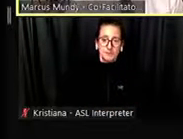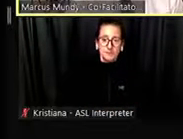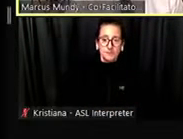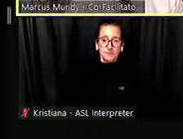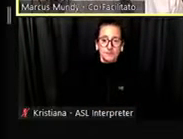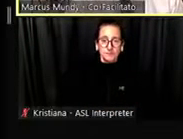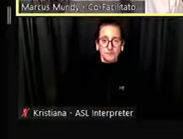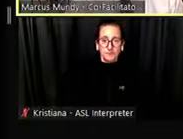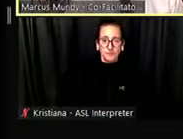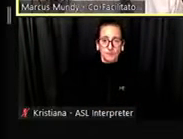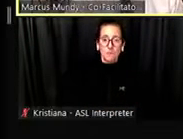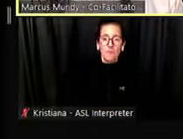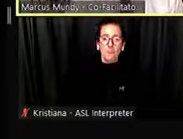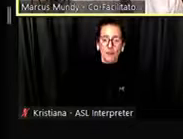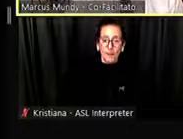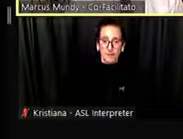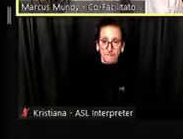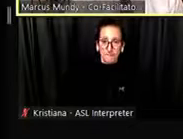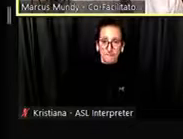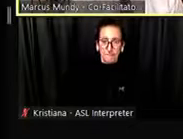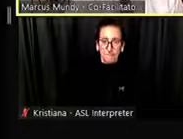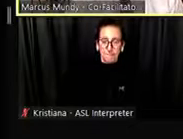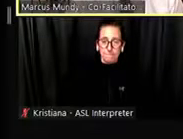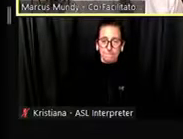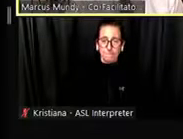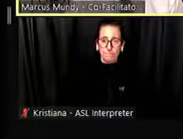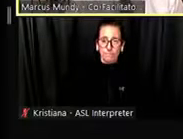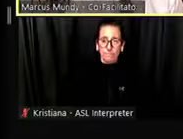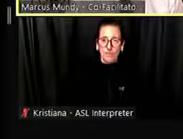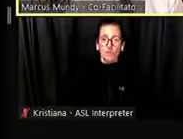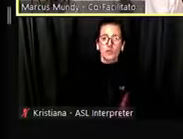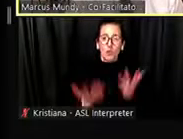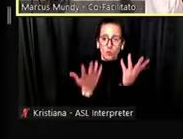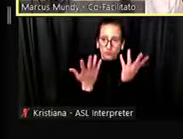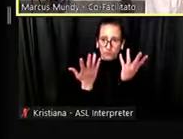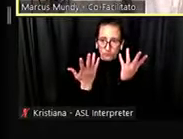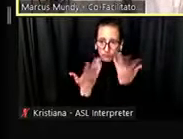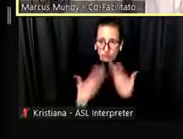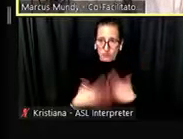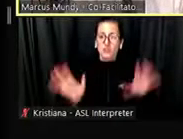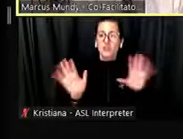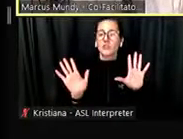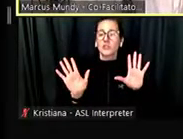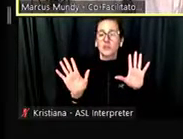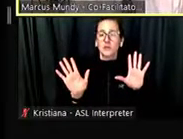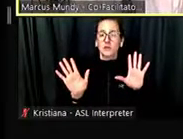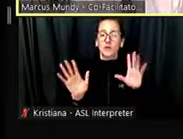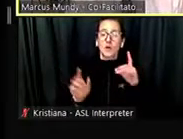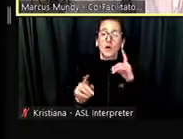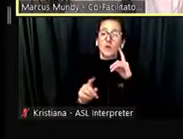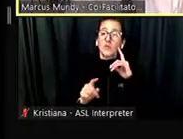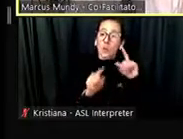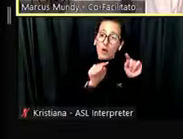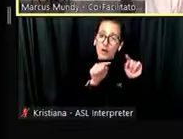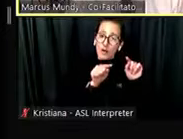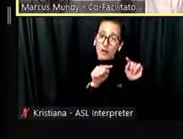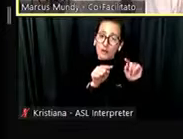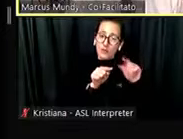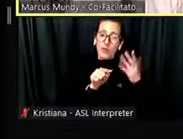So it's slowing down. So let's end the poll. And so on this slide,